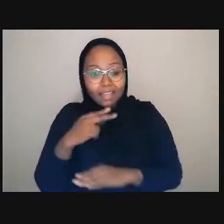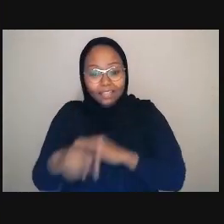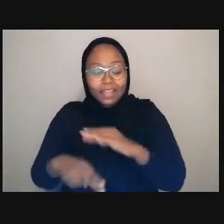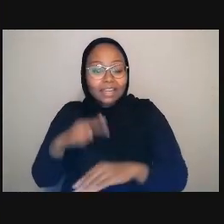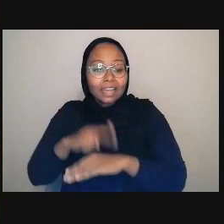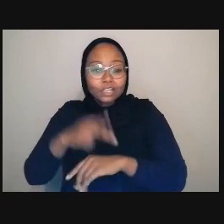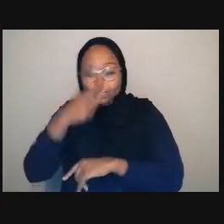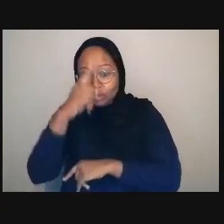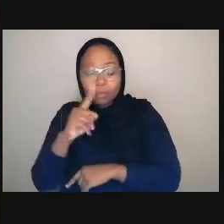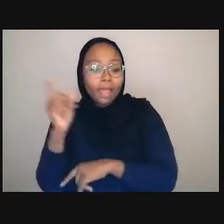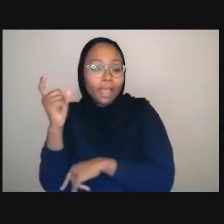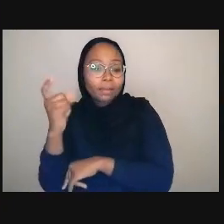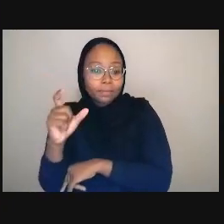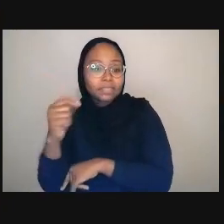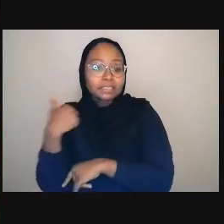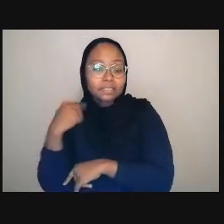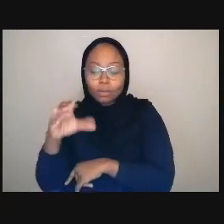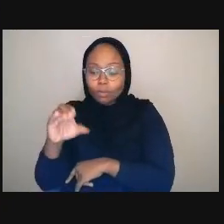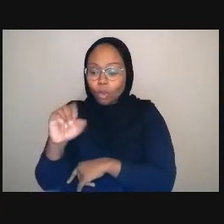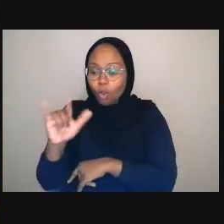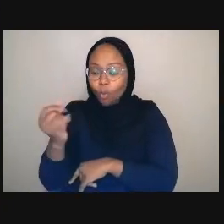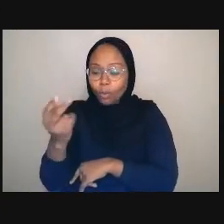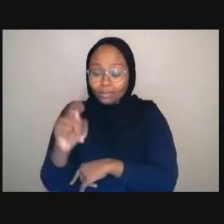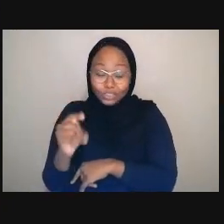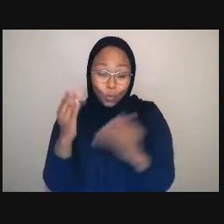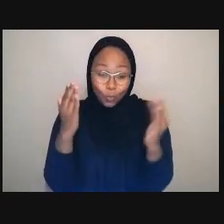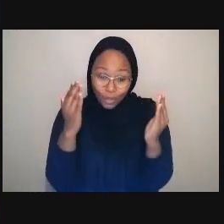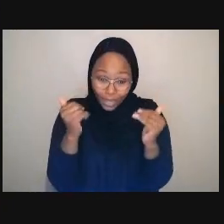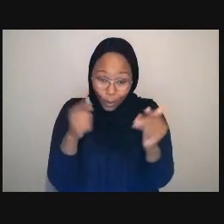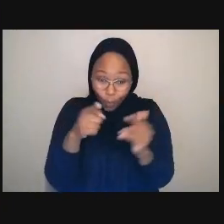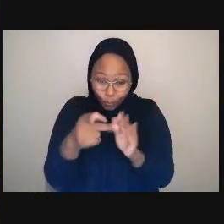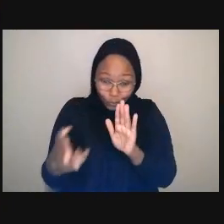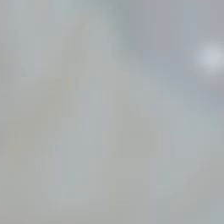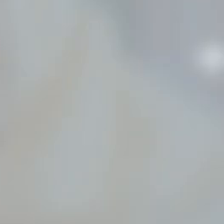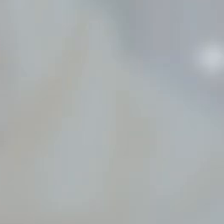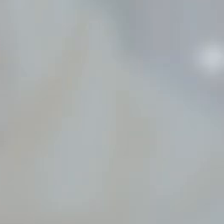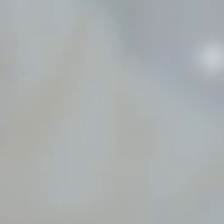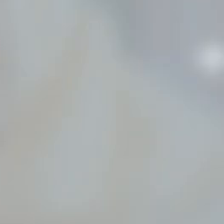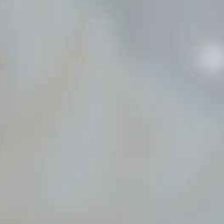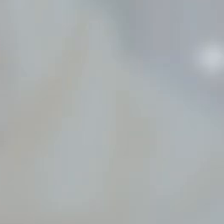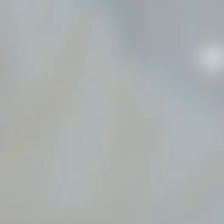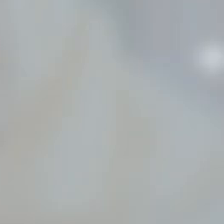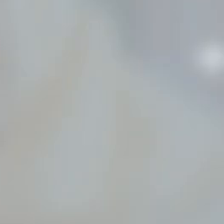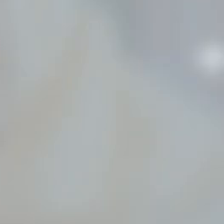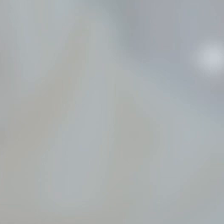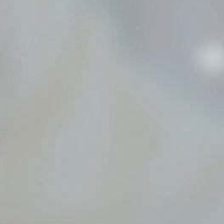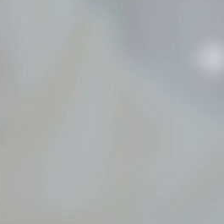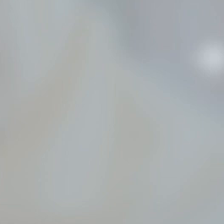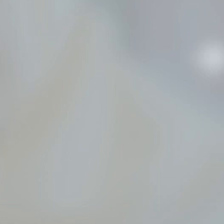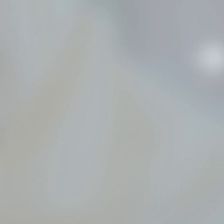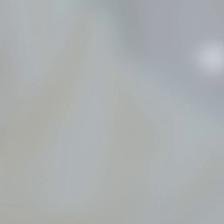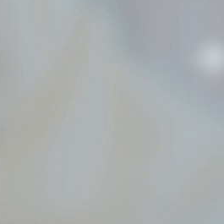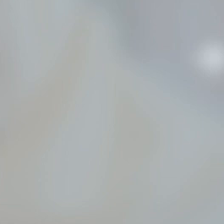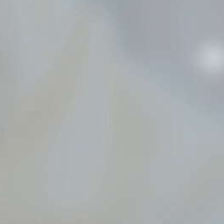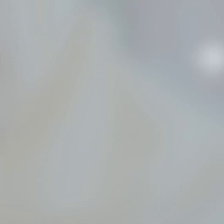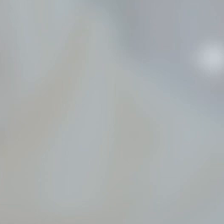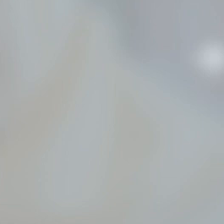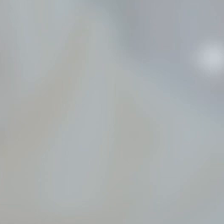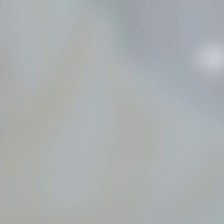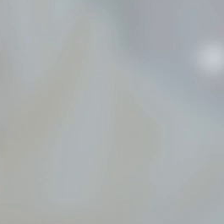We hope that you would sign up to be a vaccine advocate and join these incredible individuals. There are still opportunities to join that